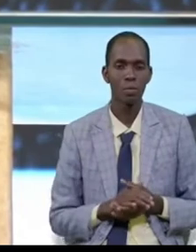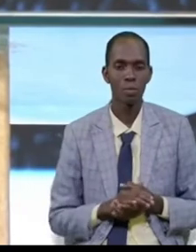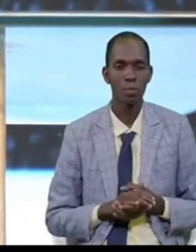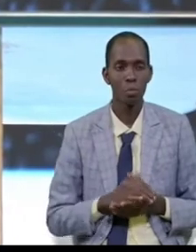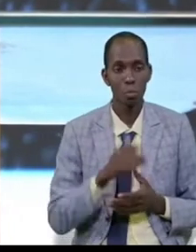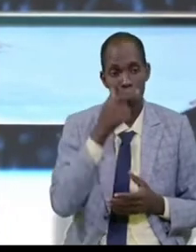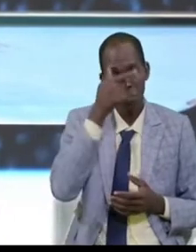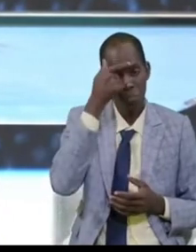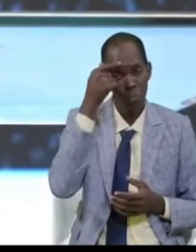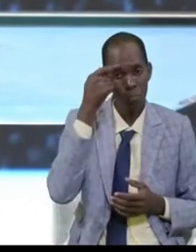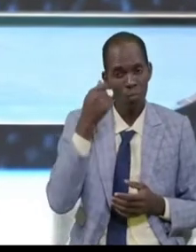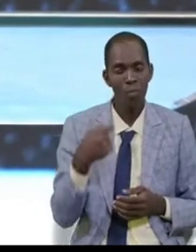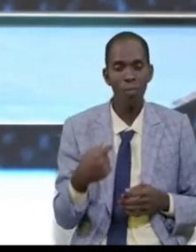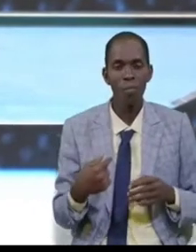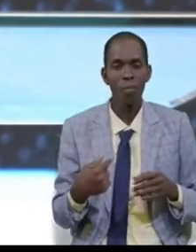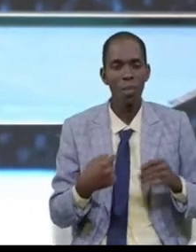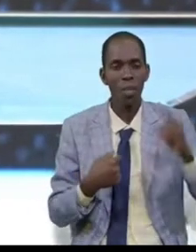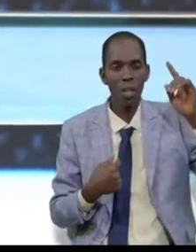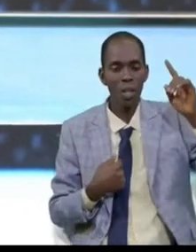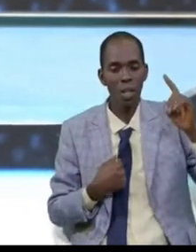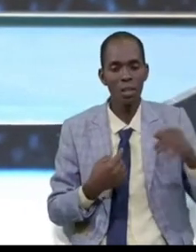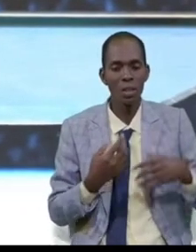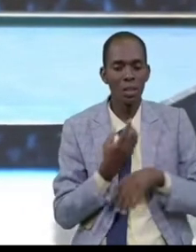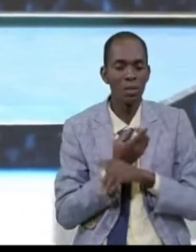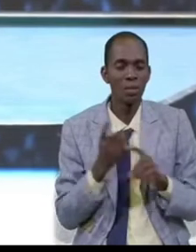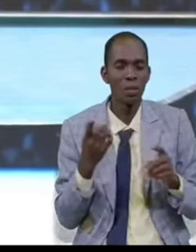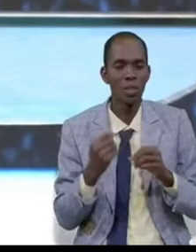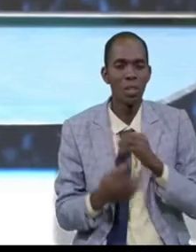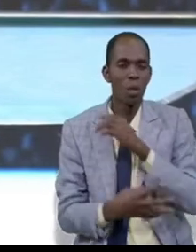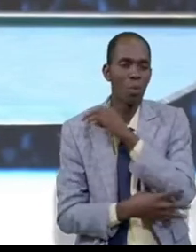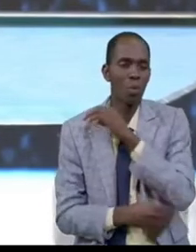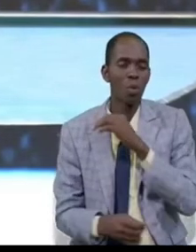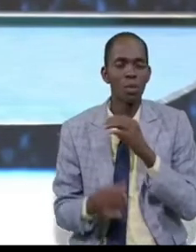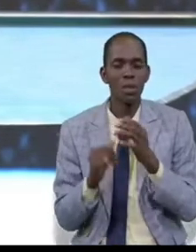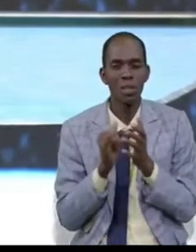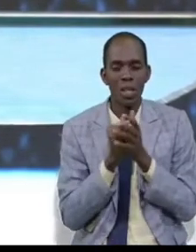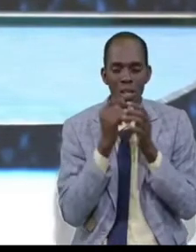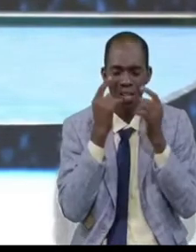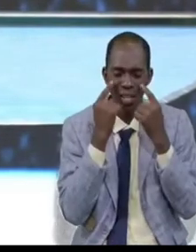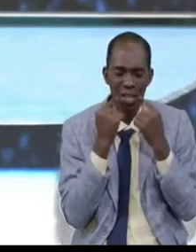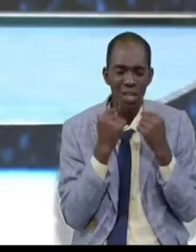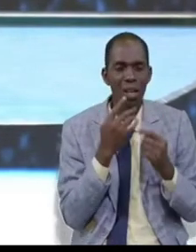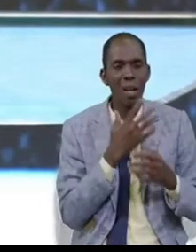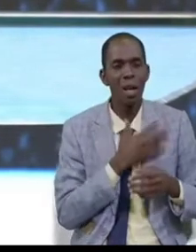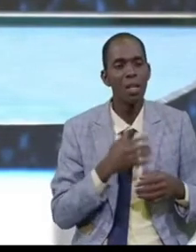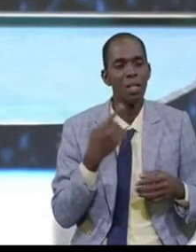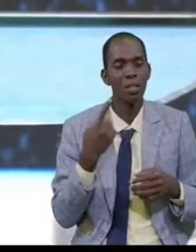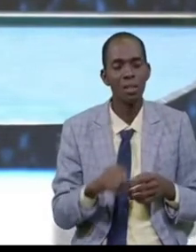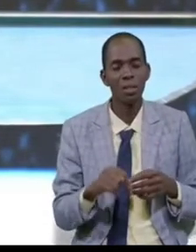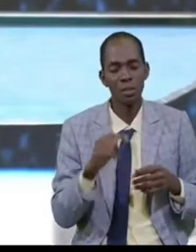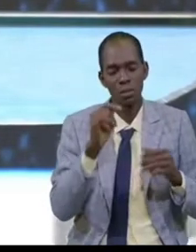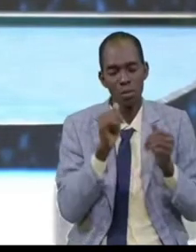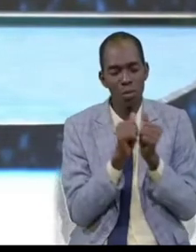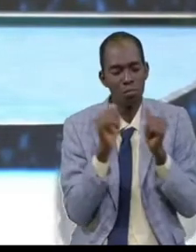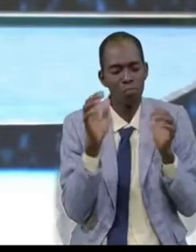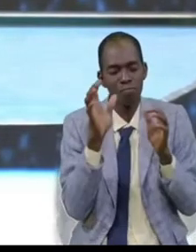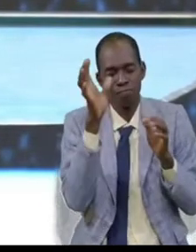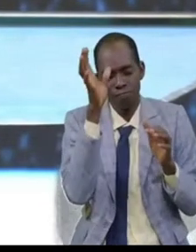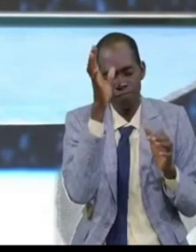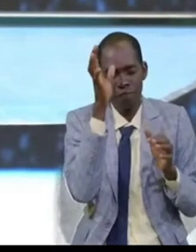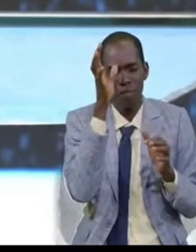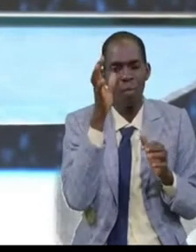12. Because I delivered the poor that cried, and the fatherless, and